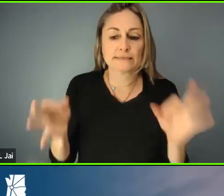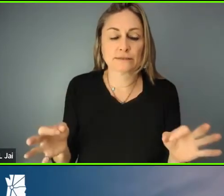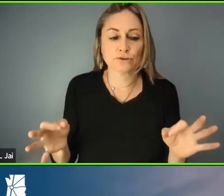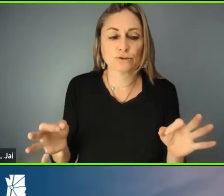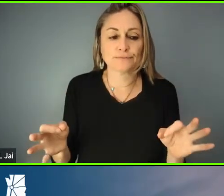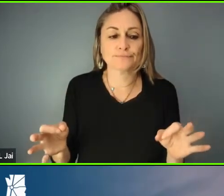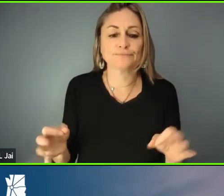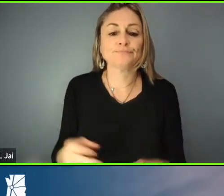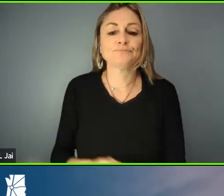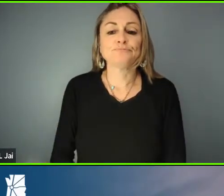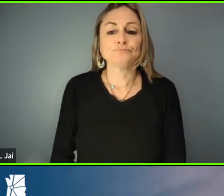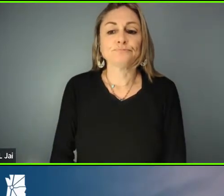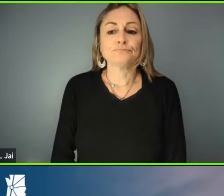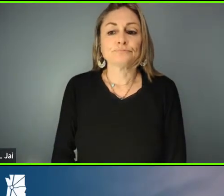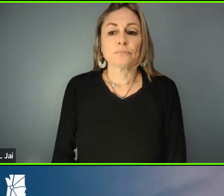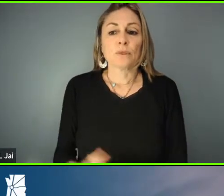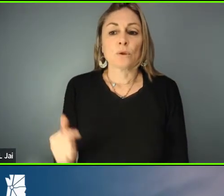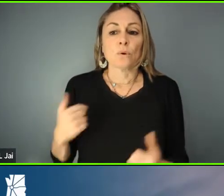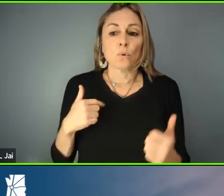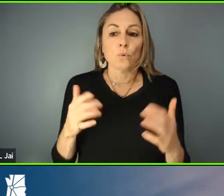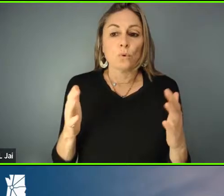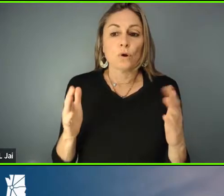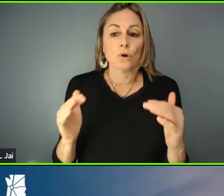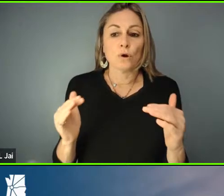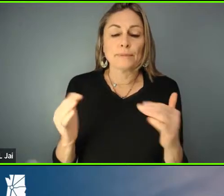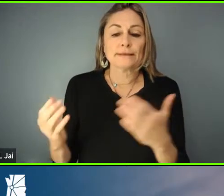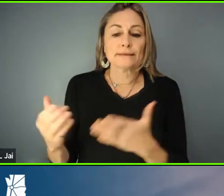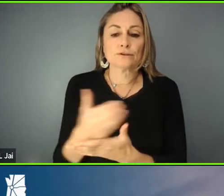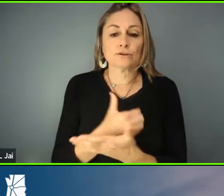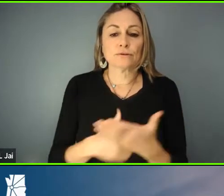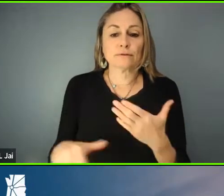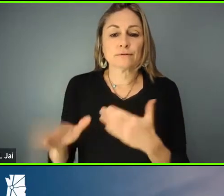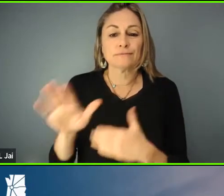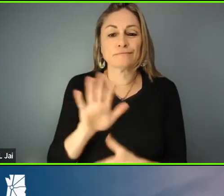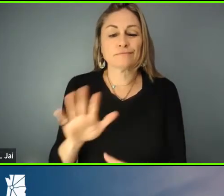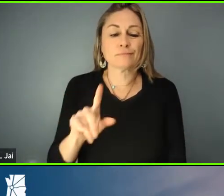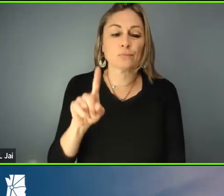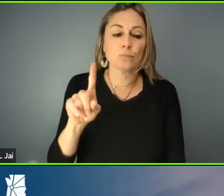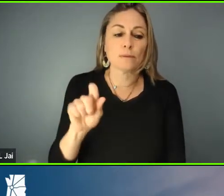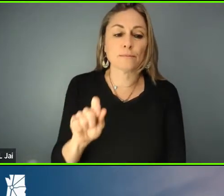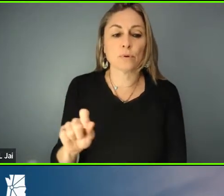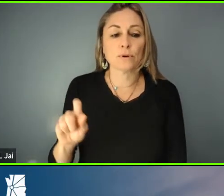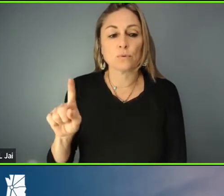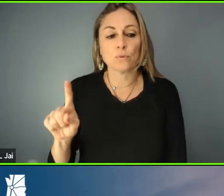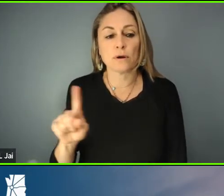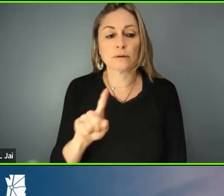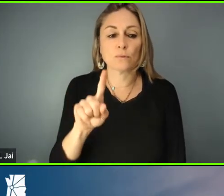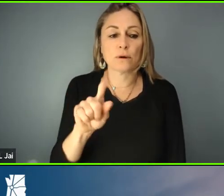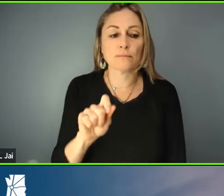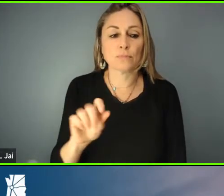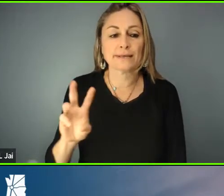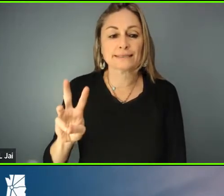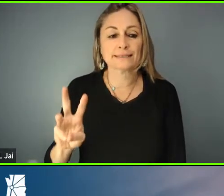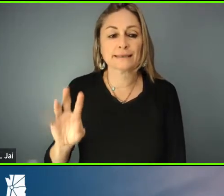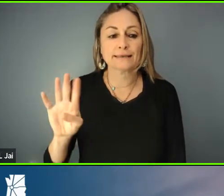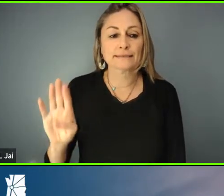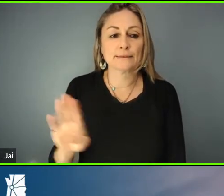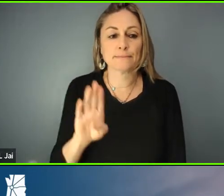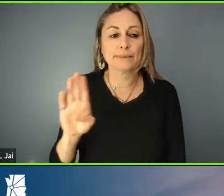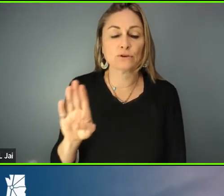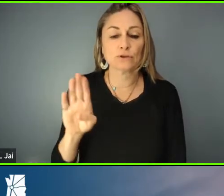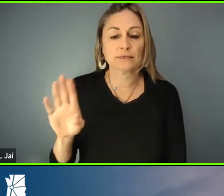to generate between 1.1 to 1.6 billion in